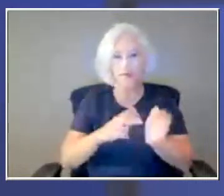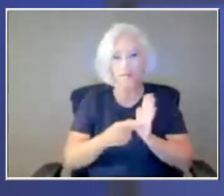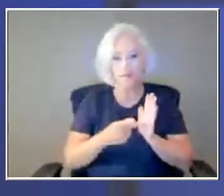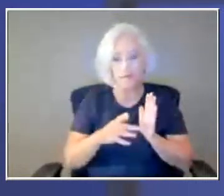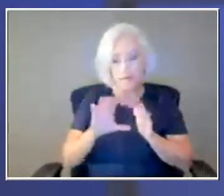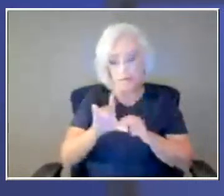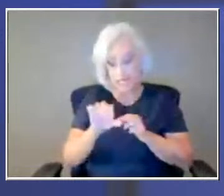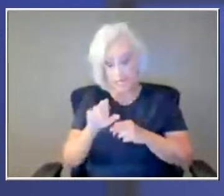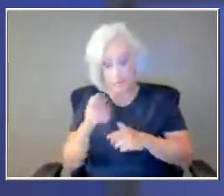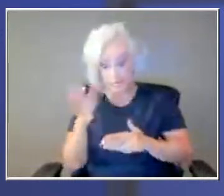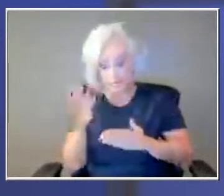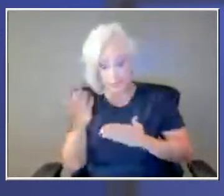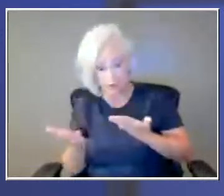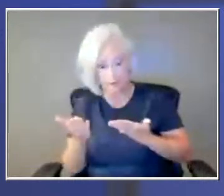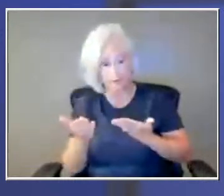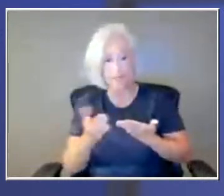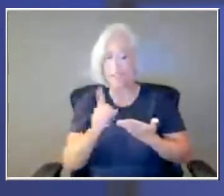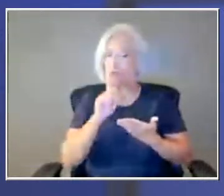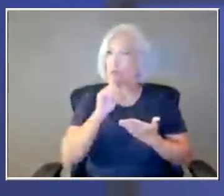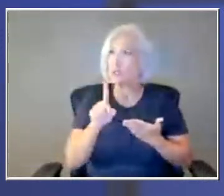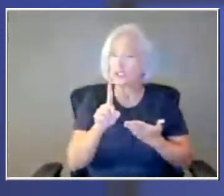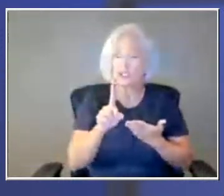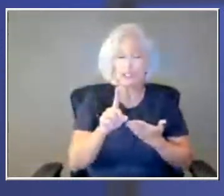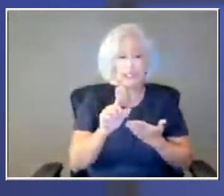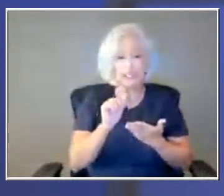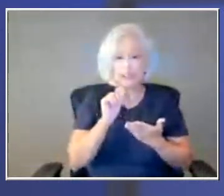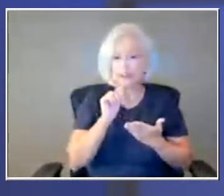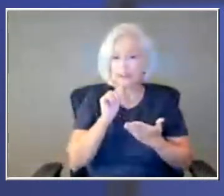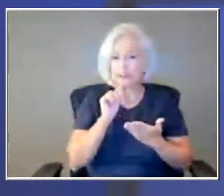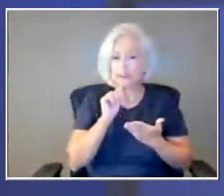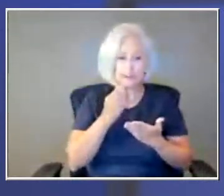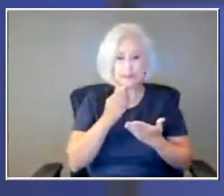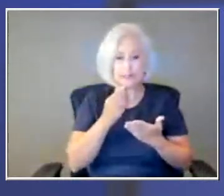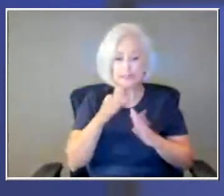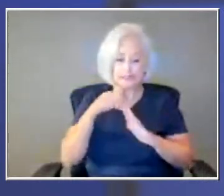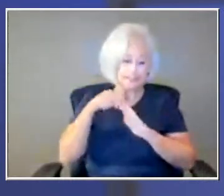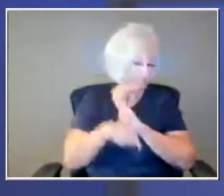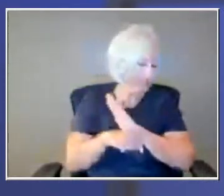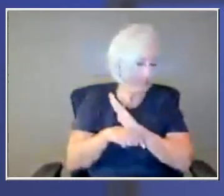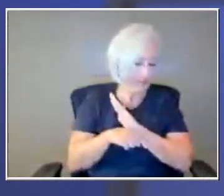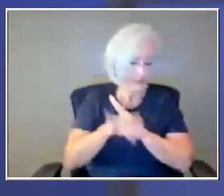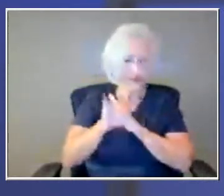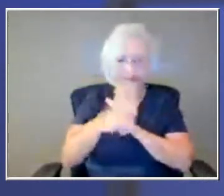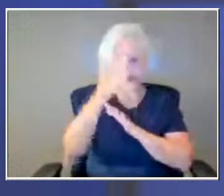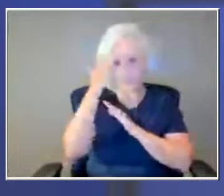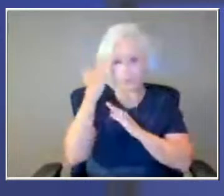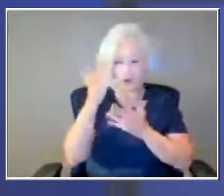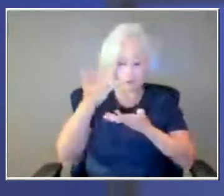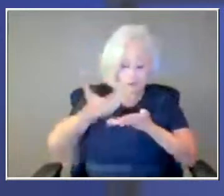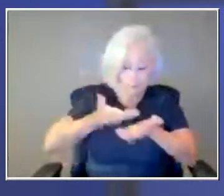actually really sophisticated, and that's why consulting with experts makes such a difference, because